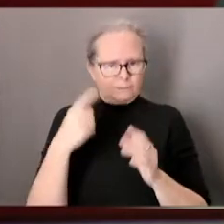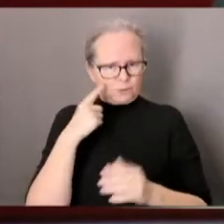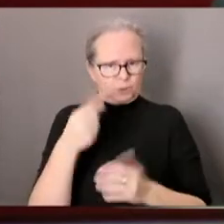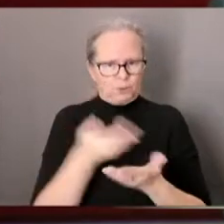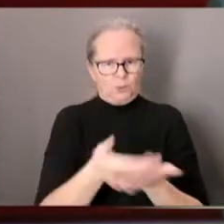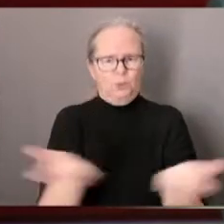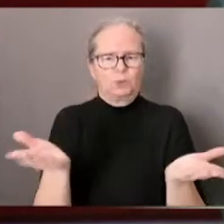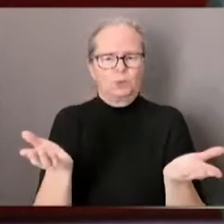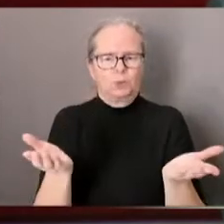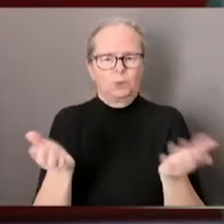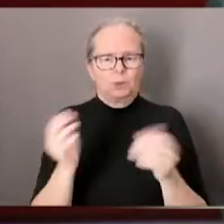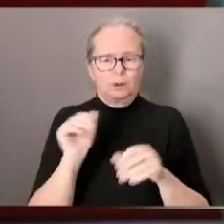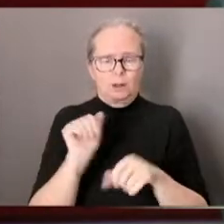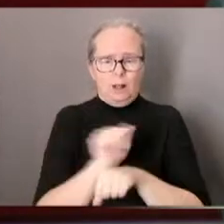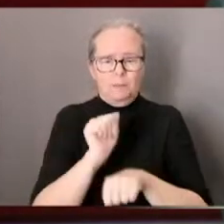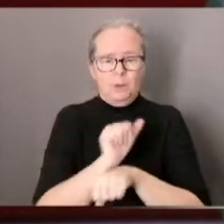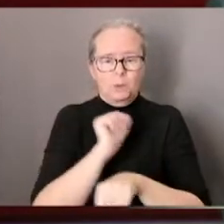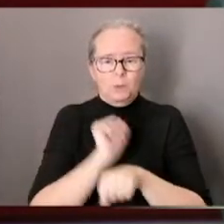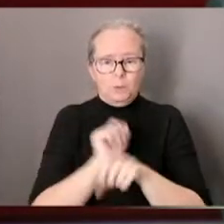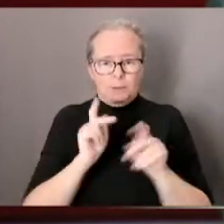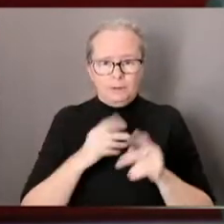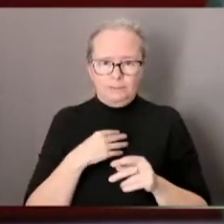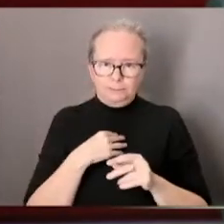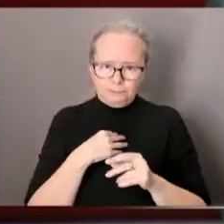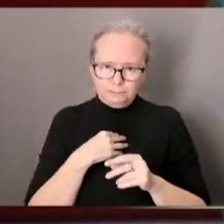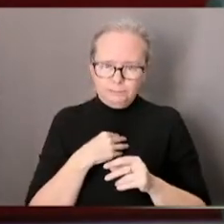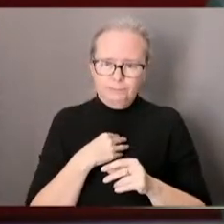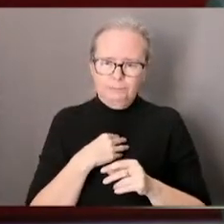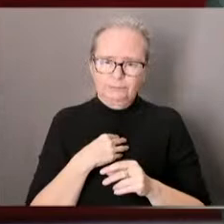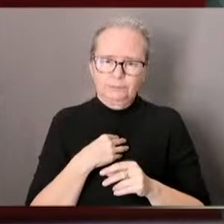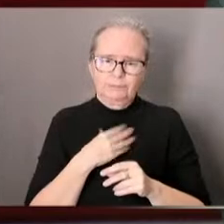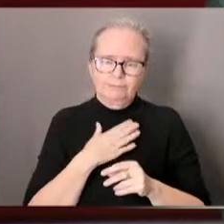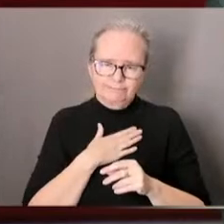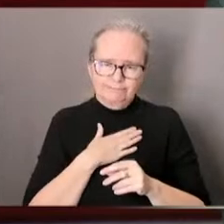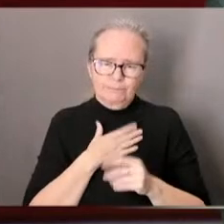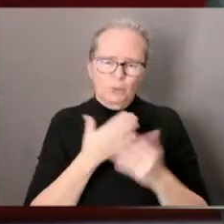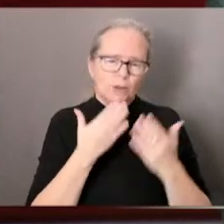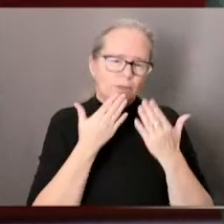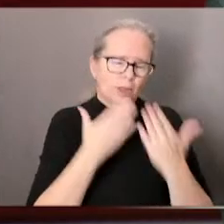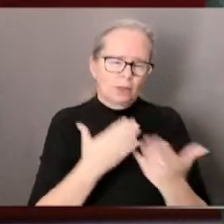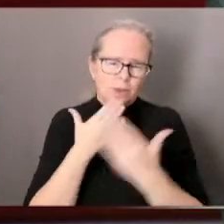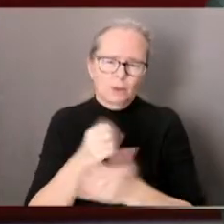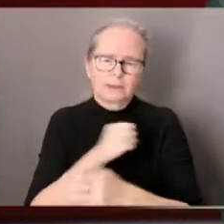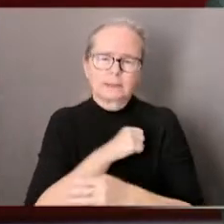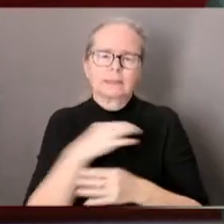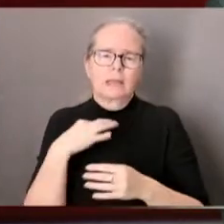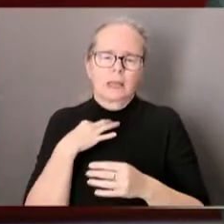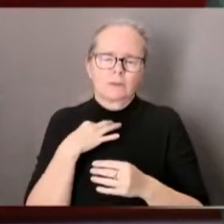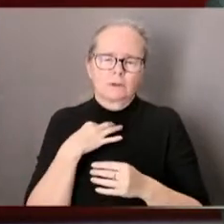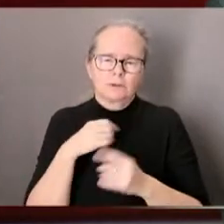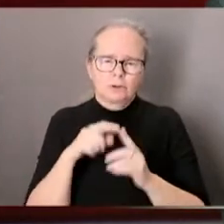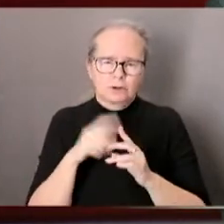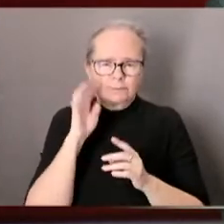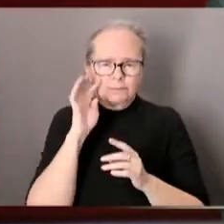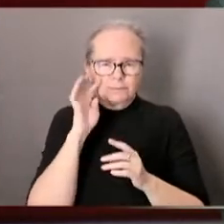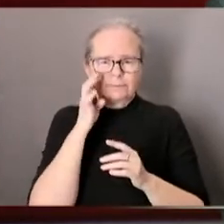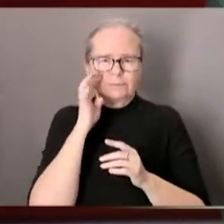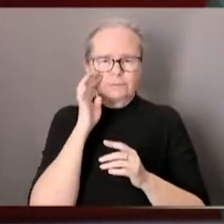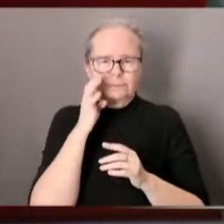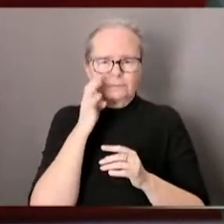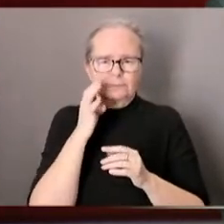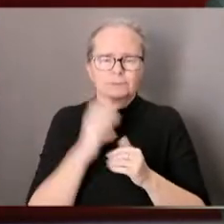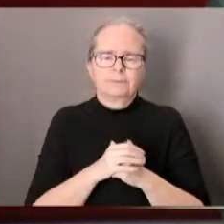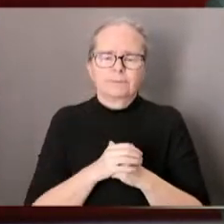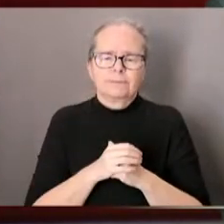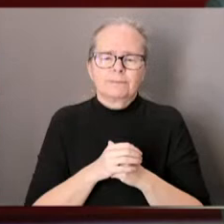a huge thank you to our constituency staff who are on the front lines and thank you to all of the ministers and Ministries and colleagues